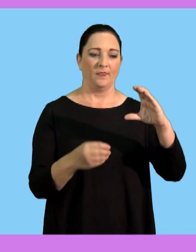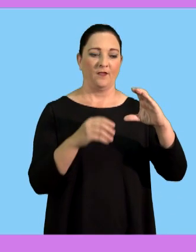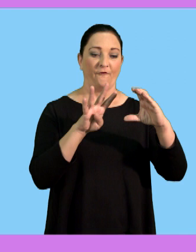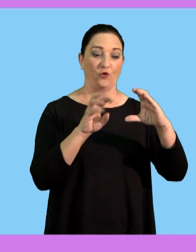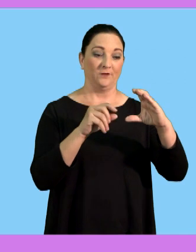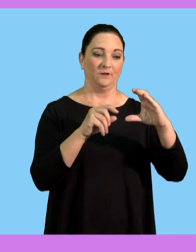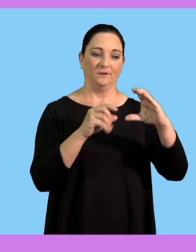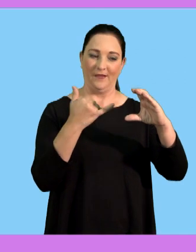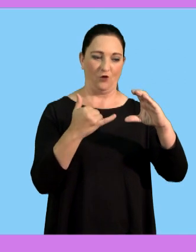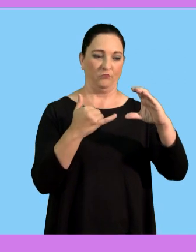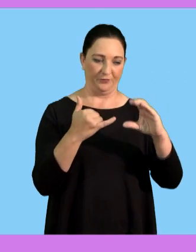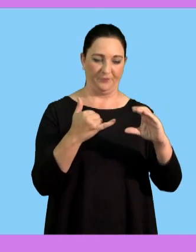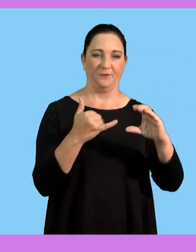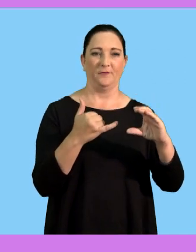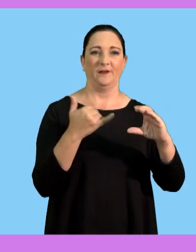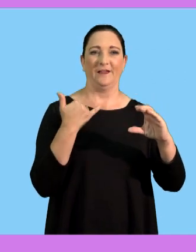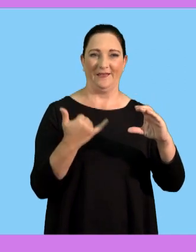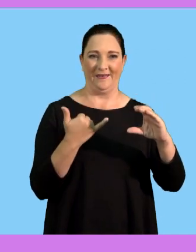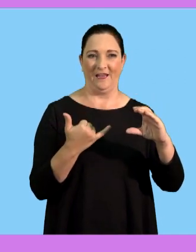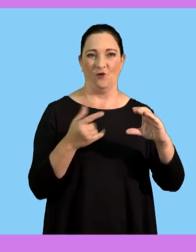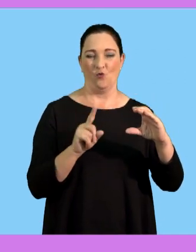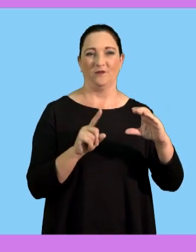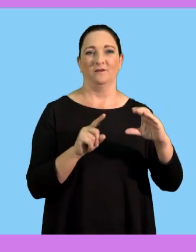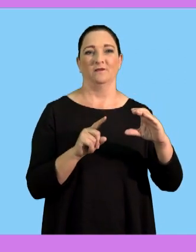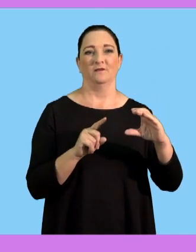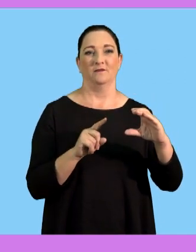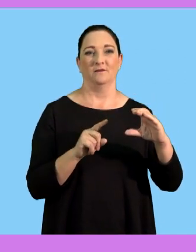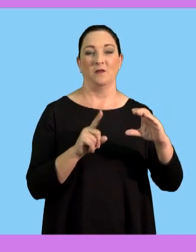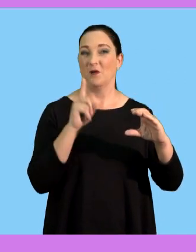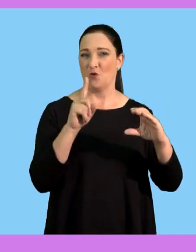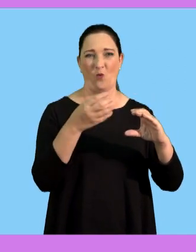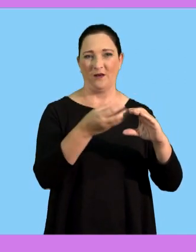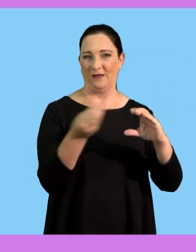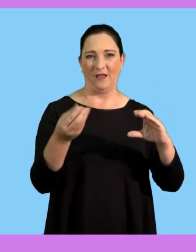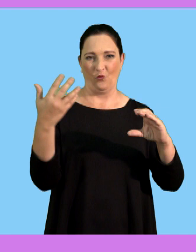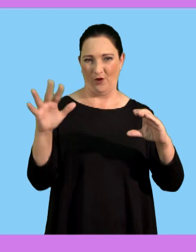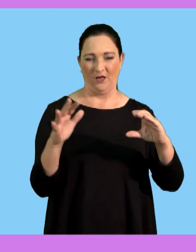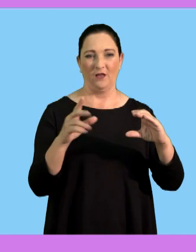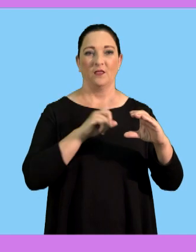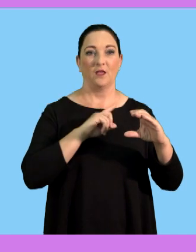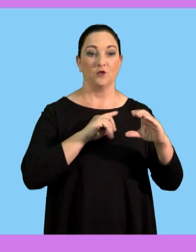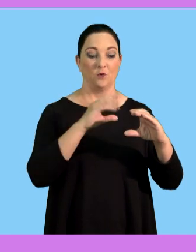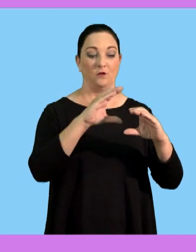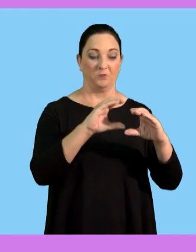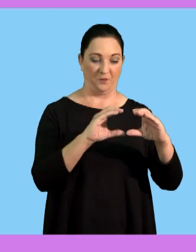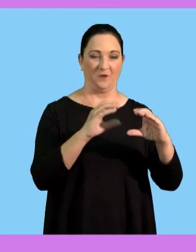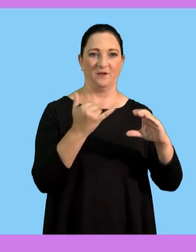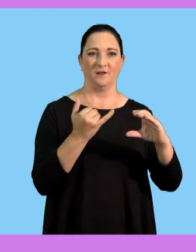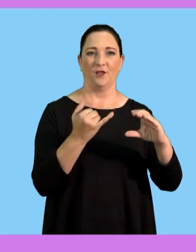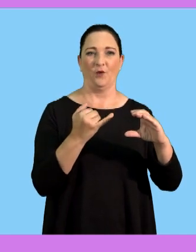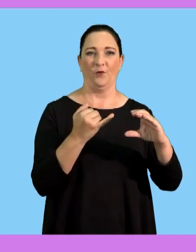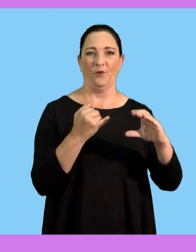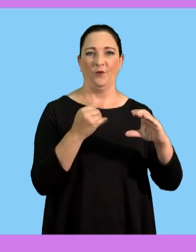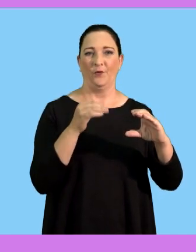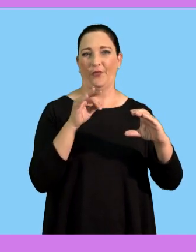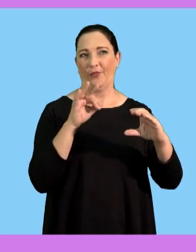meaning, how many do we have left now? And I'll write it here. So I started off with 40. One is taken already, a caramel one. And I'm